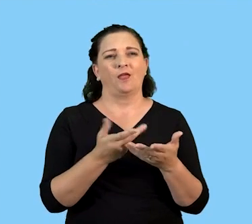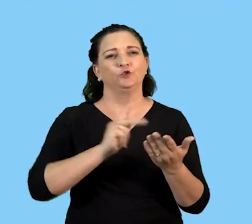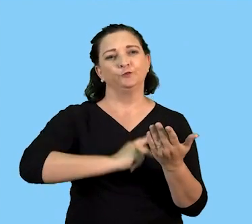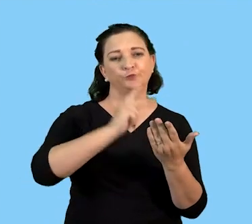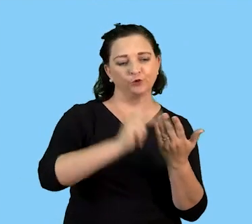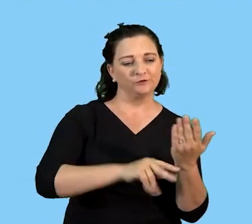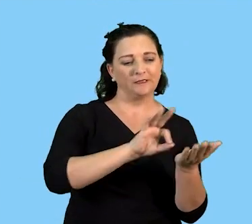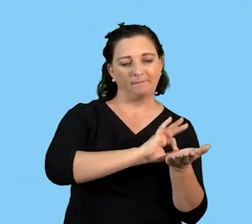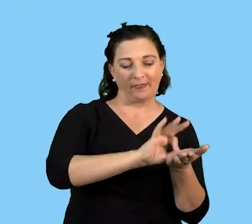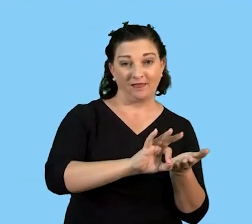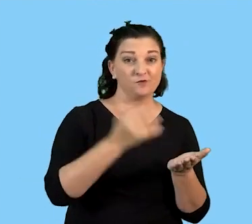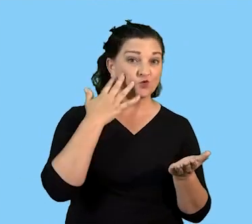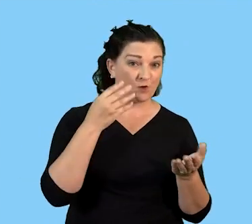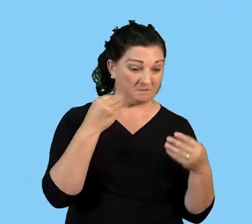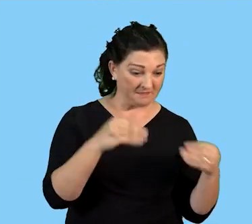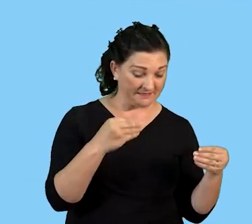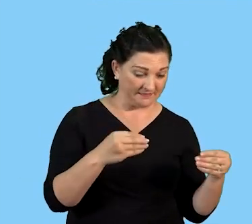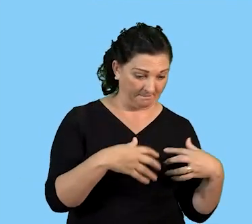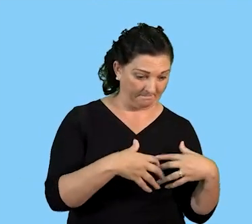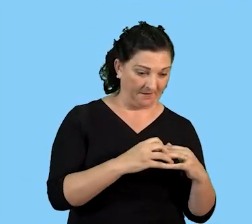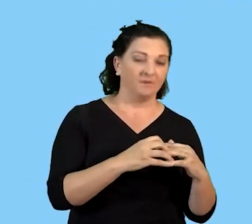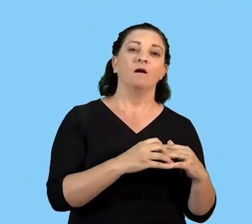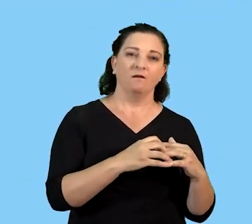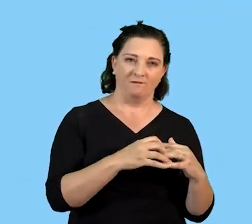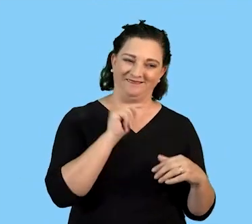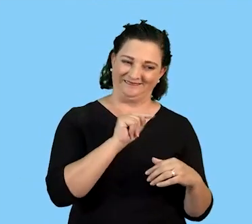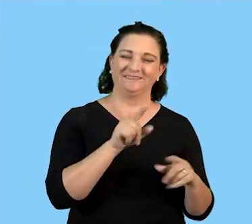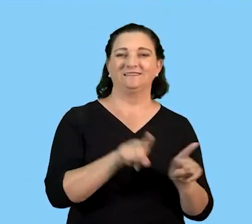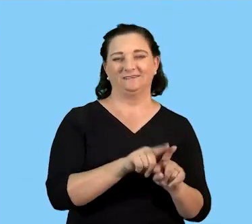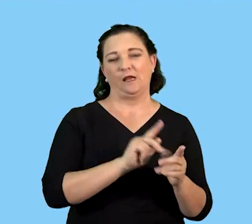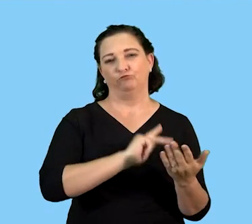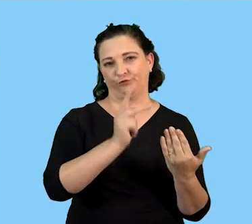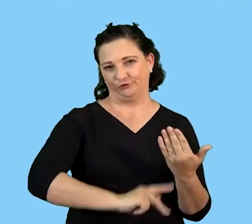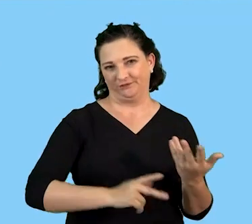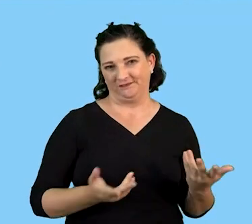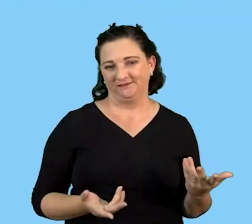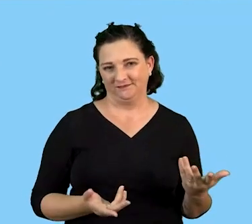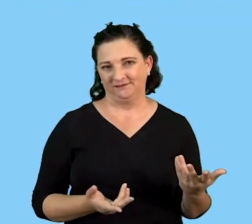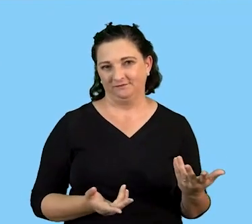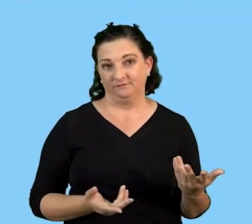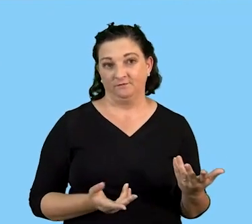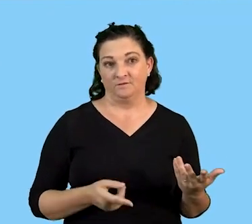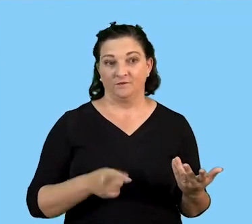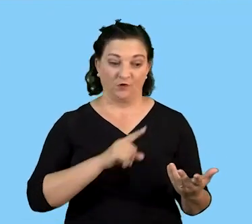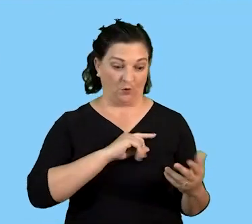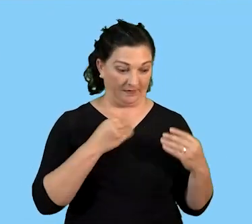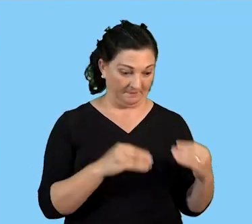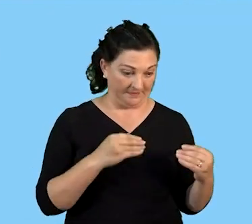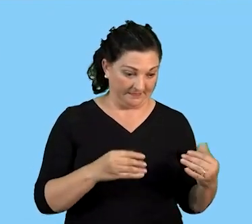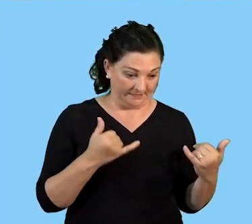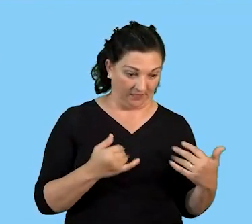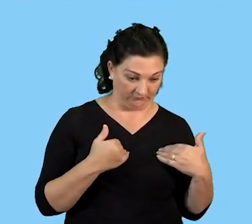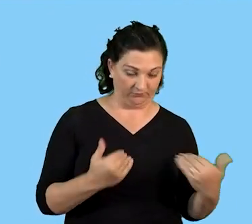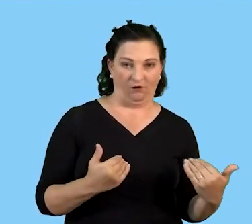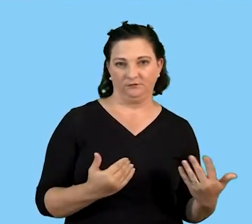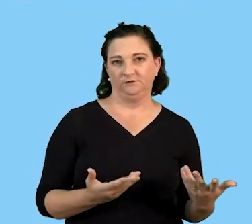a business from scratch, we can take that as a project that we need to undertake as a business.